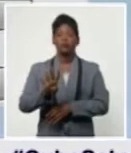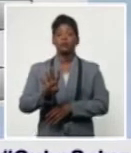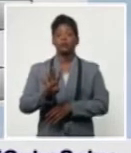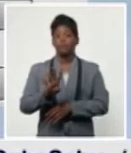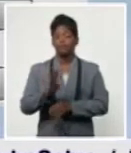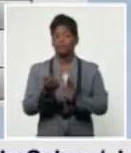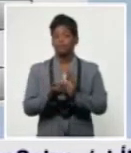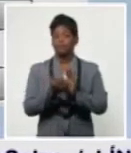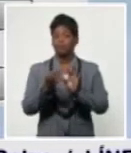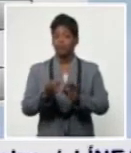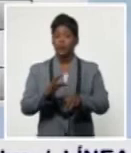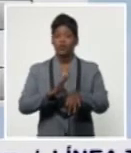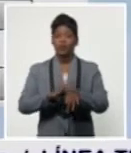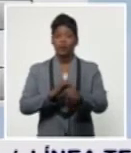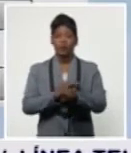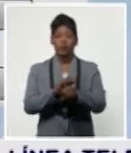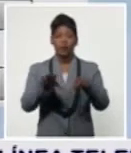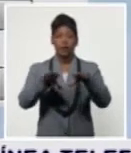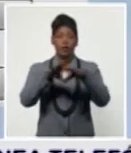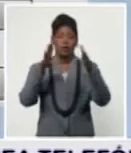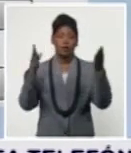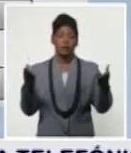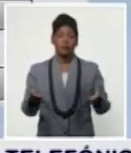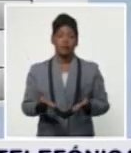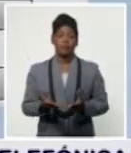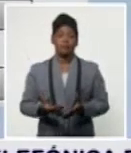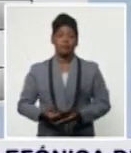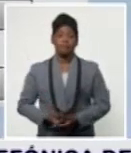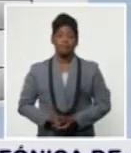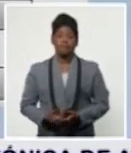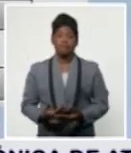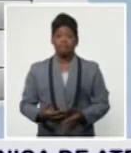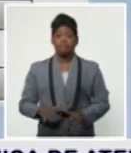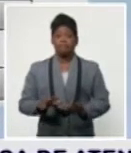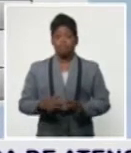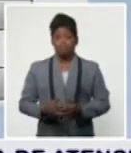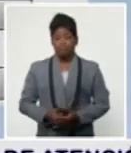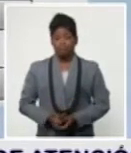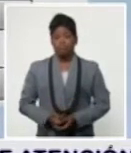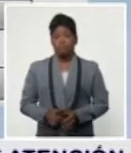10,112,754 confirmed cases, and with